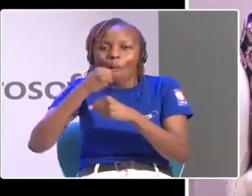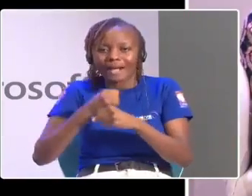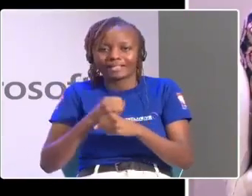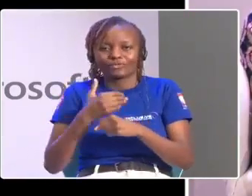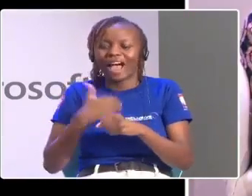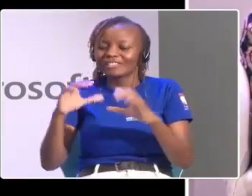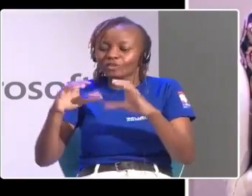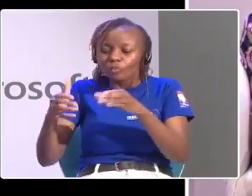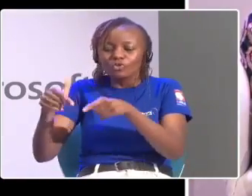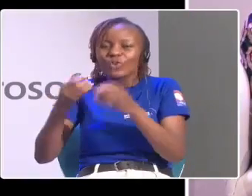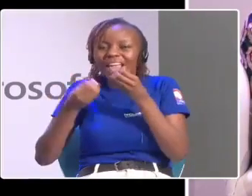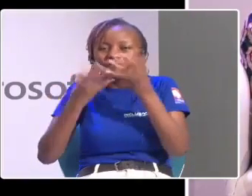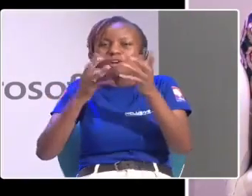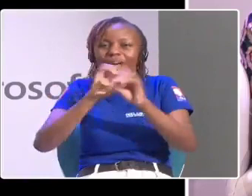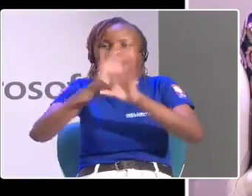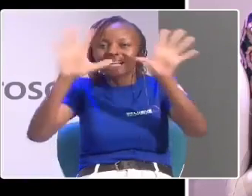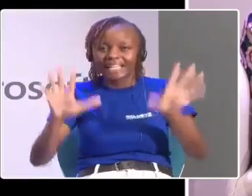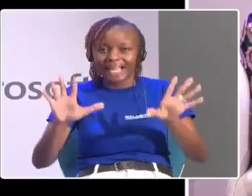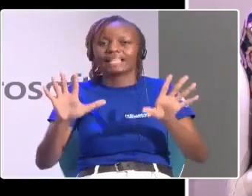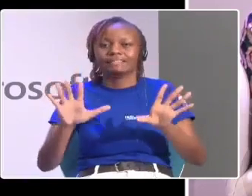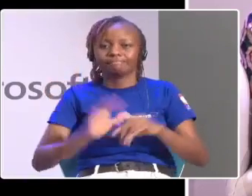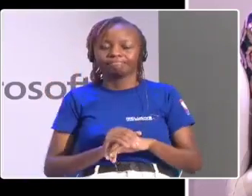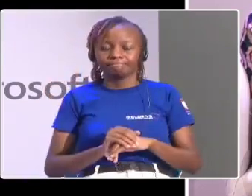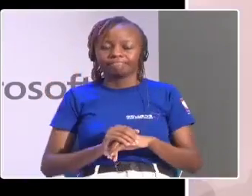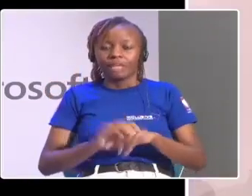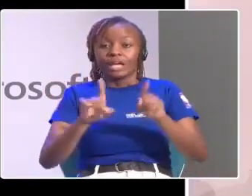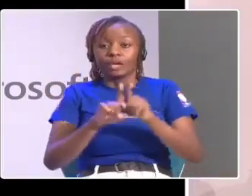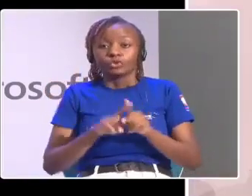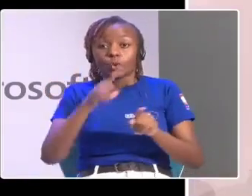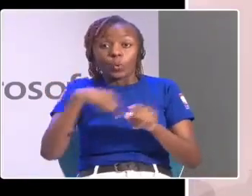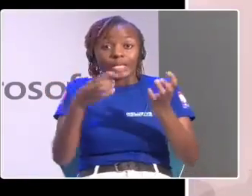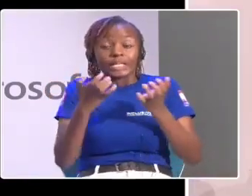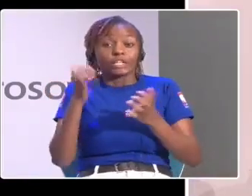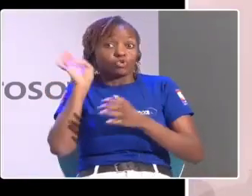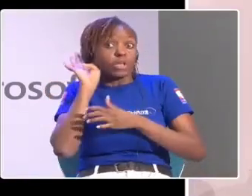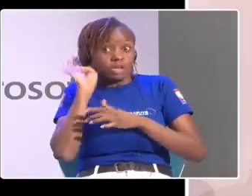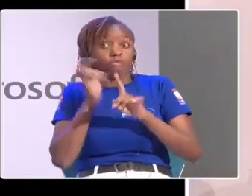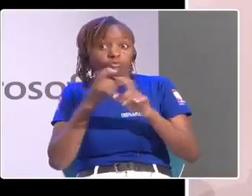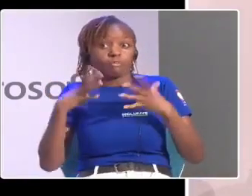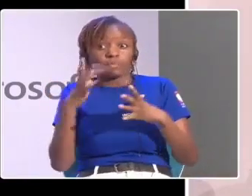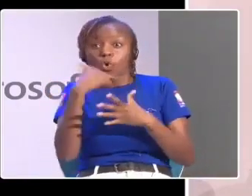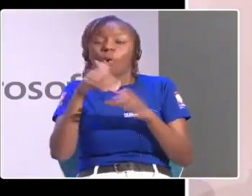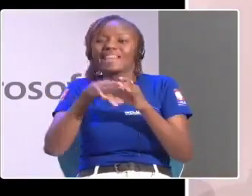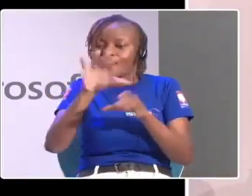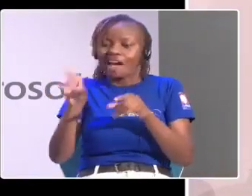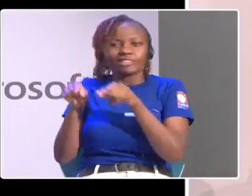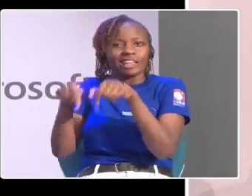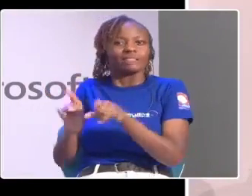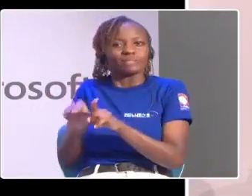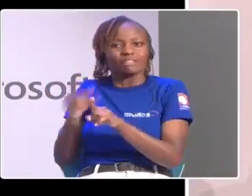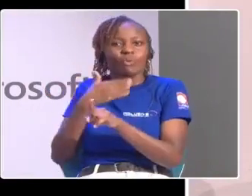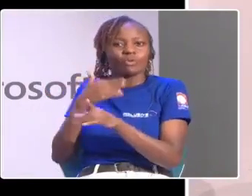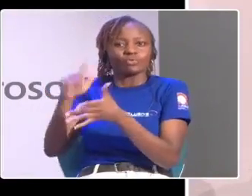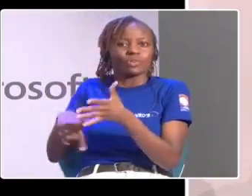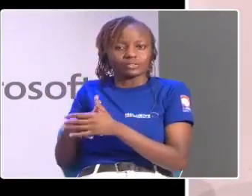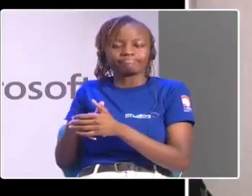completely inform us. We've done what we can remotely and now really need to hear from people who are actually in Africa. We're also driving